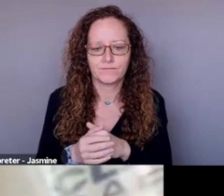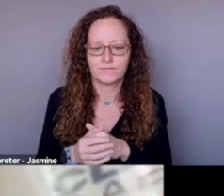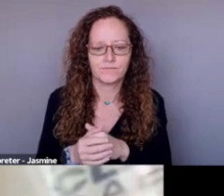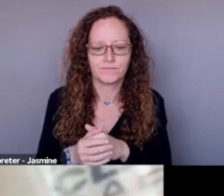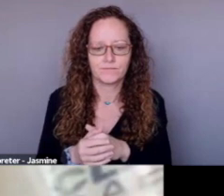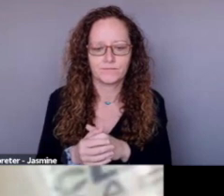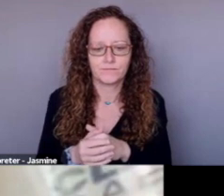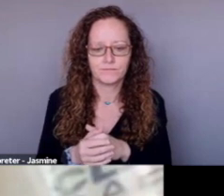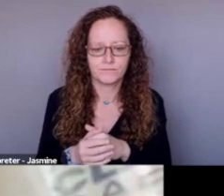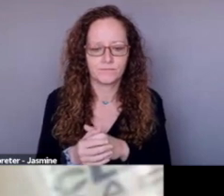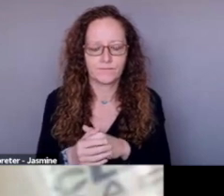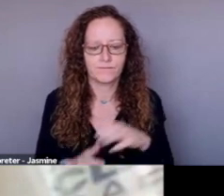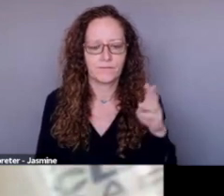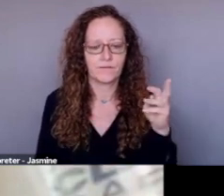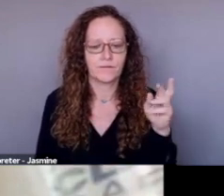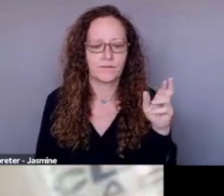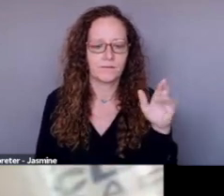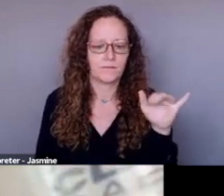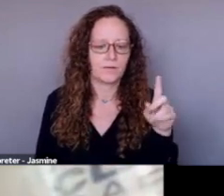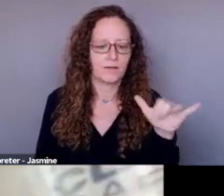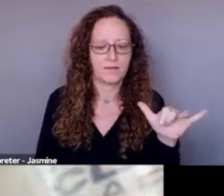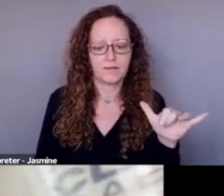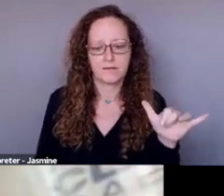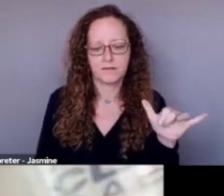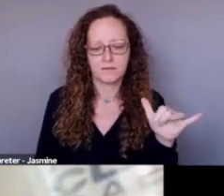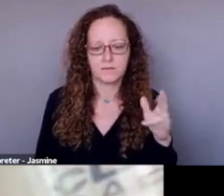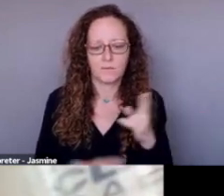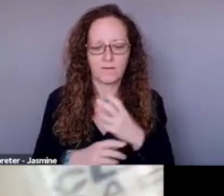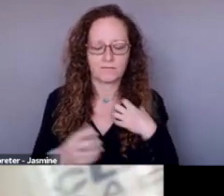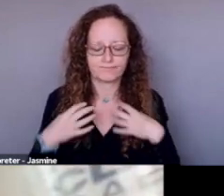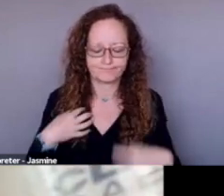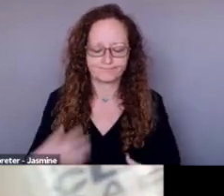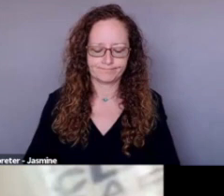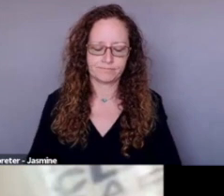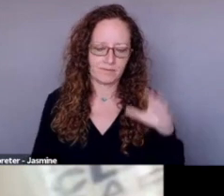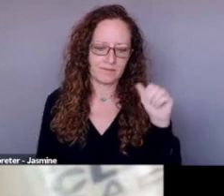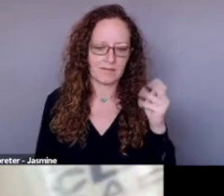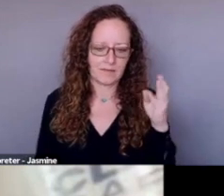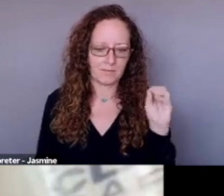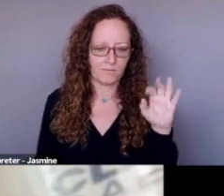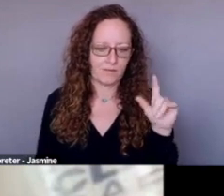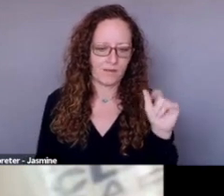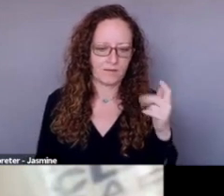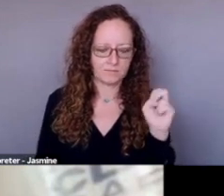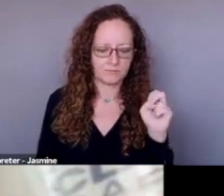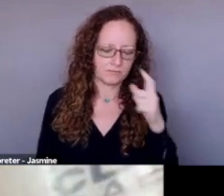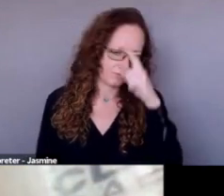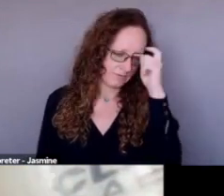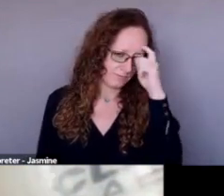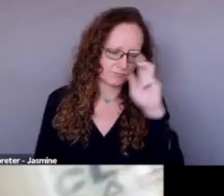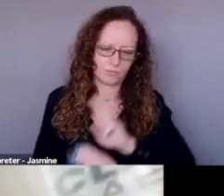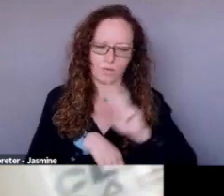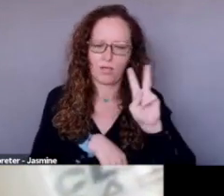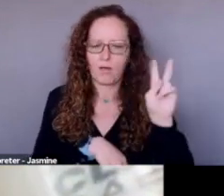So Burley will have on the camouflage because they're out. It's summertime. It's like